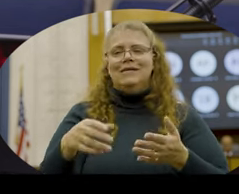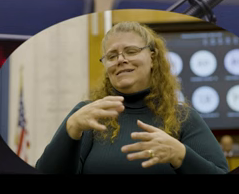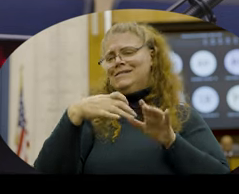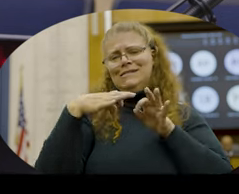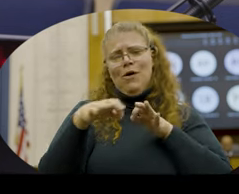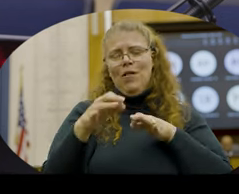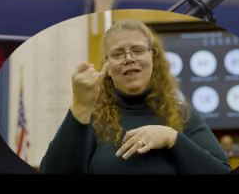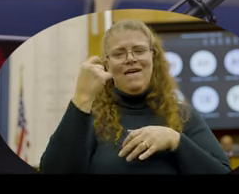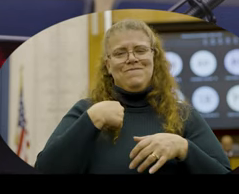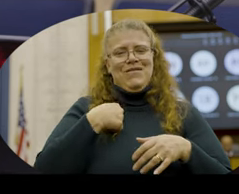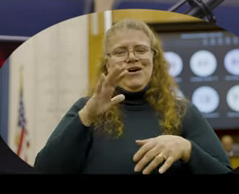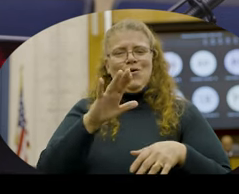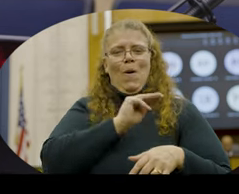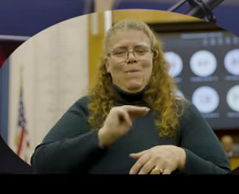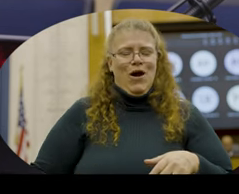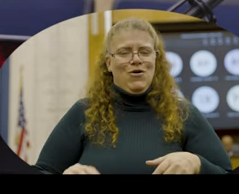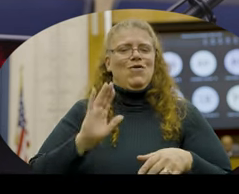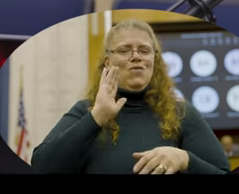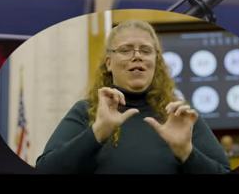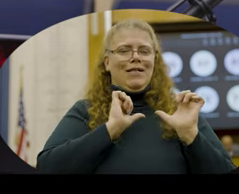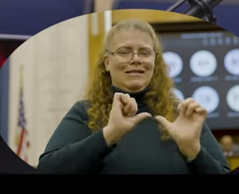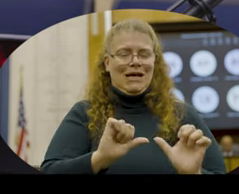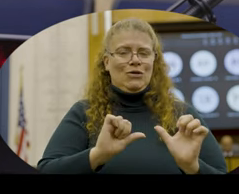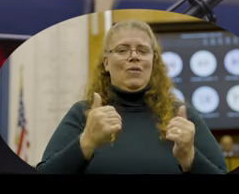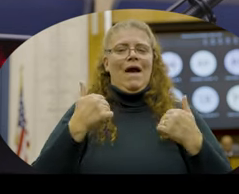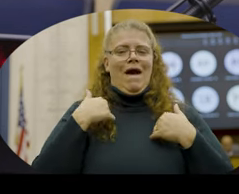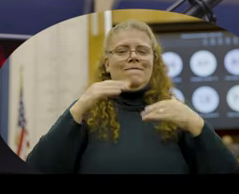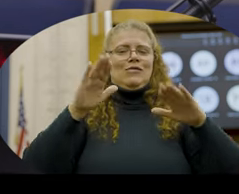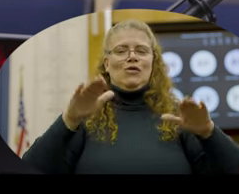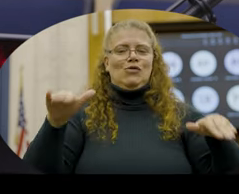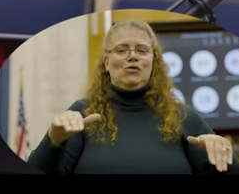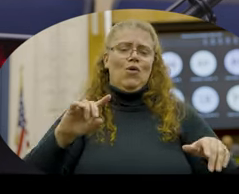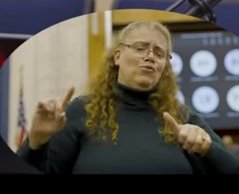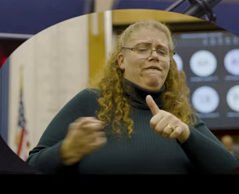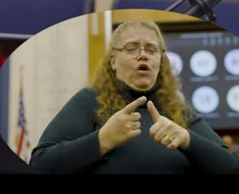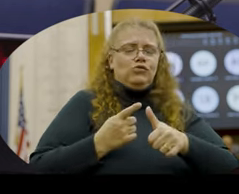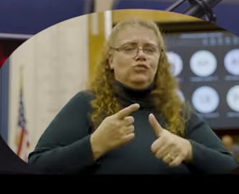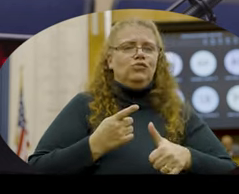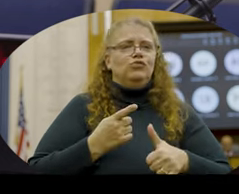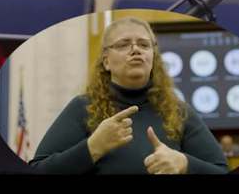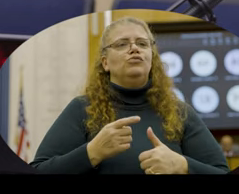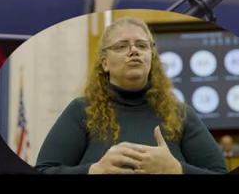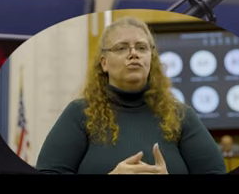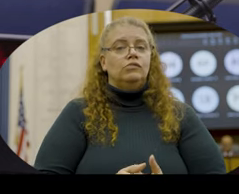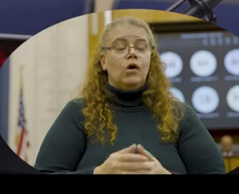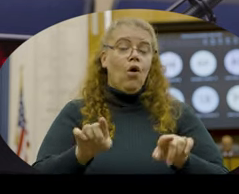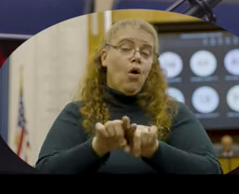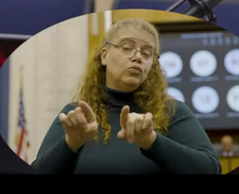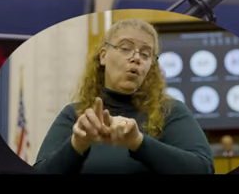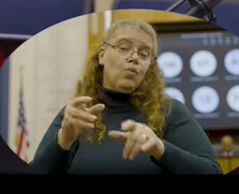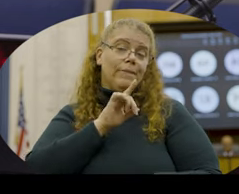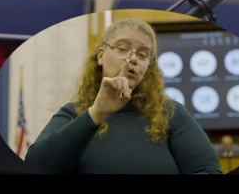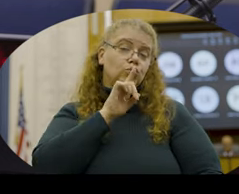childhood education needs, and also the youth employment opportunities as well. Additionally, we will continue to